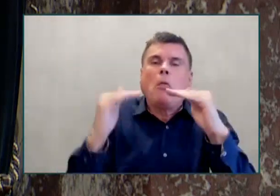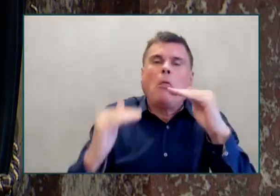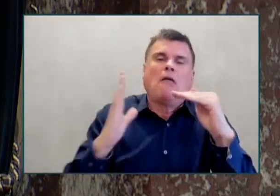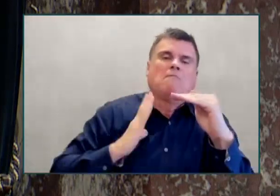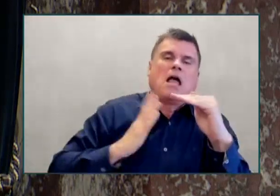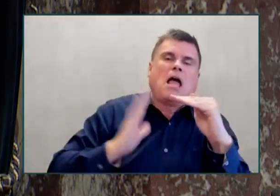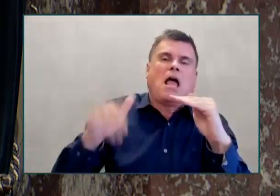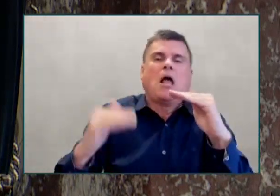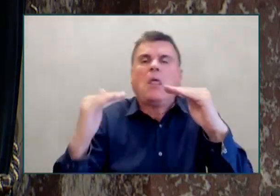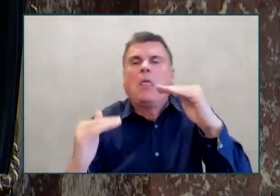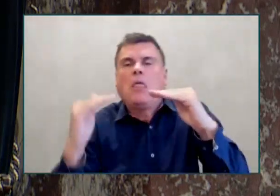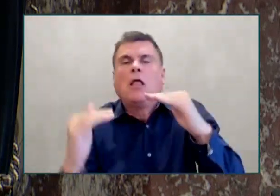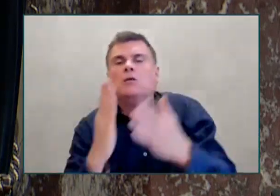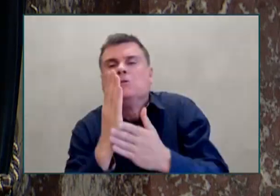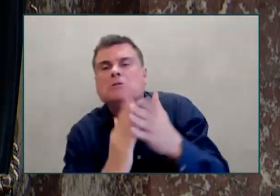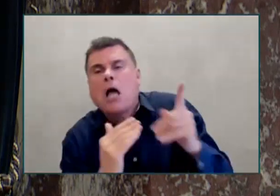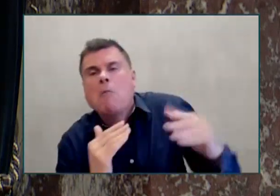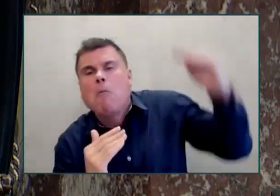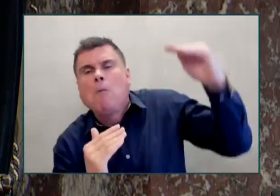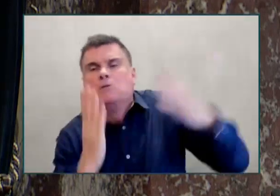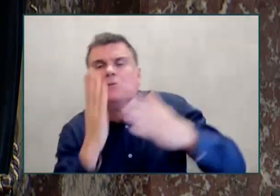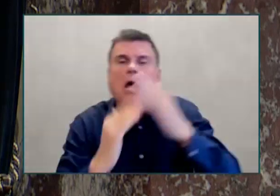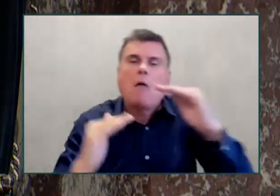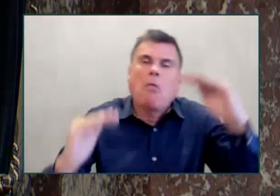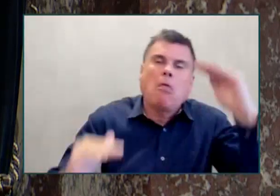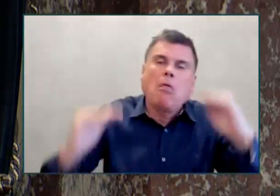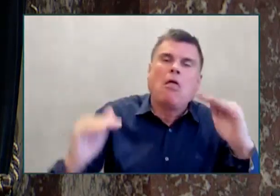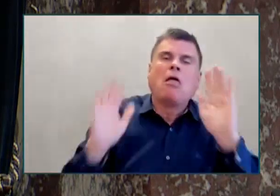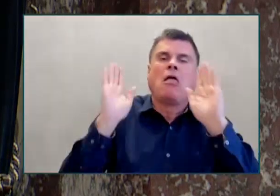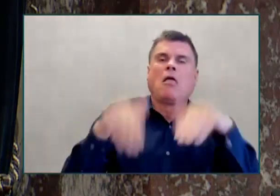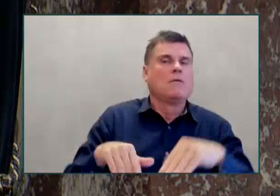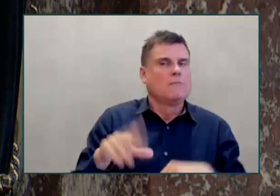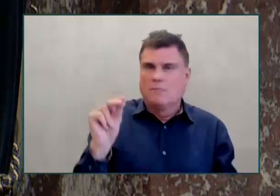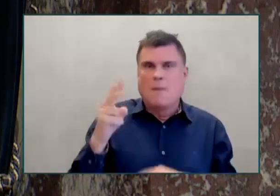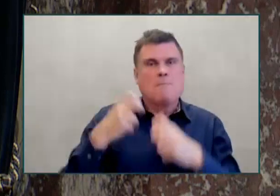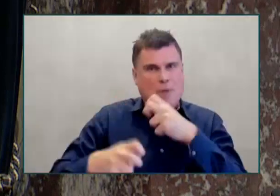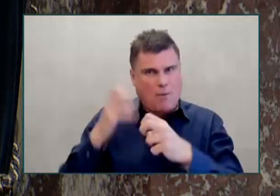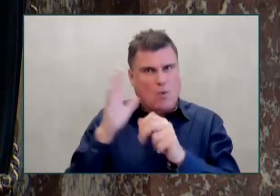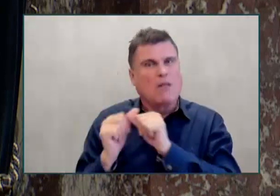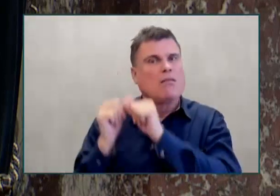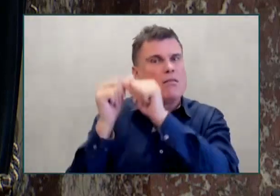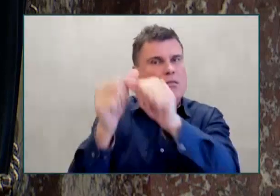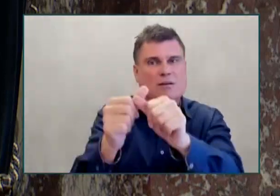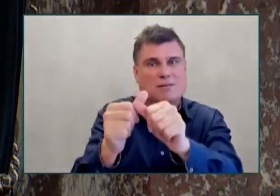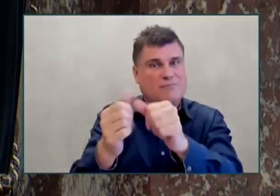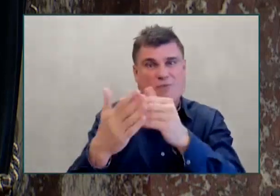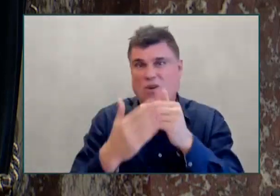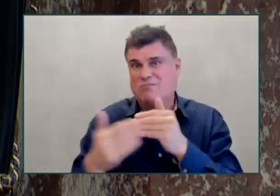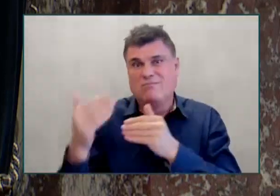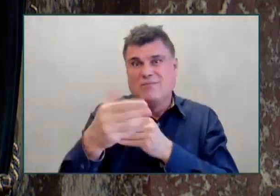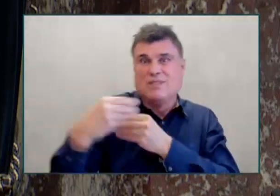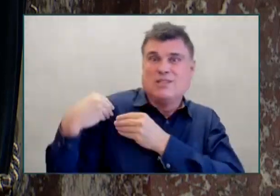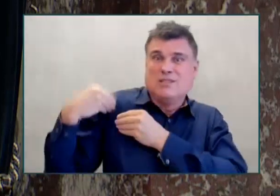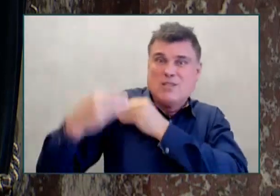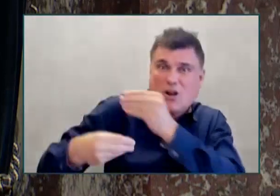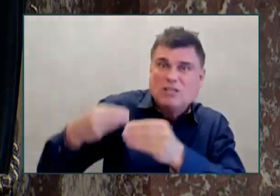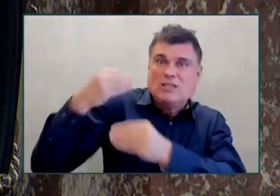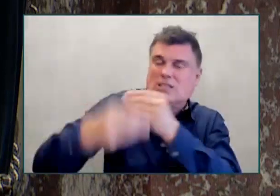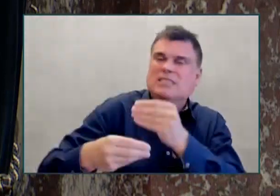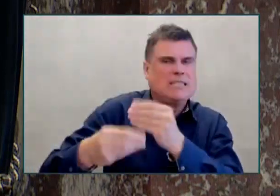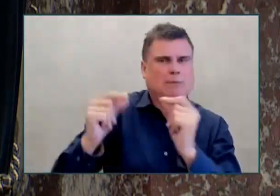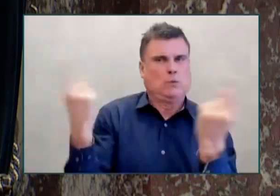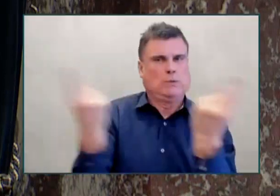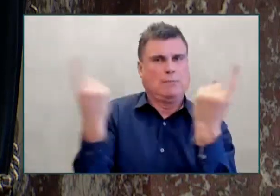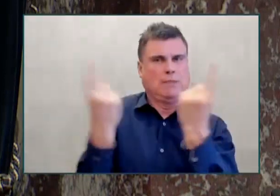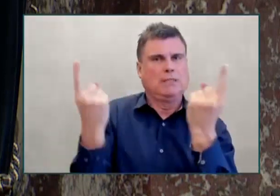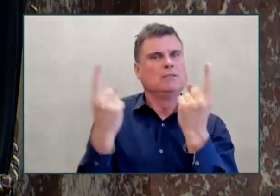yet another generation. Today, our fights are for pay equity, housing as a human right, and clean air in the